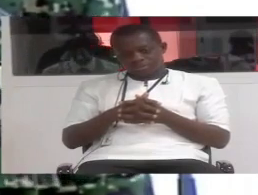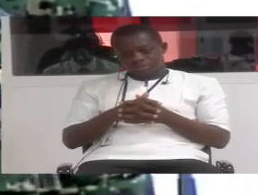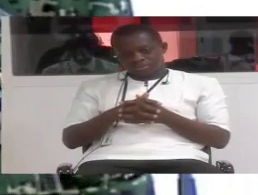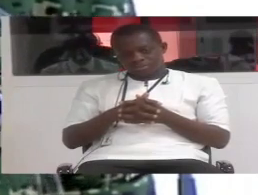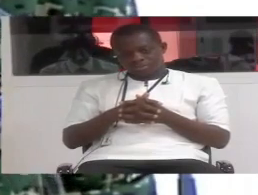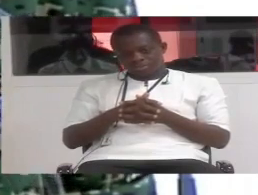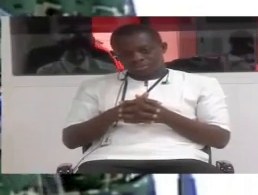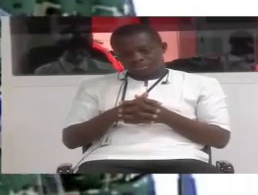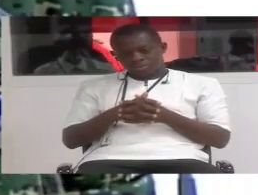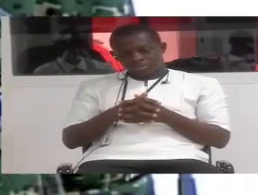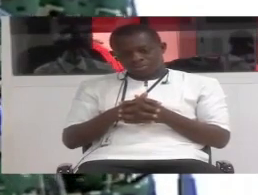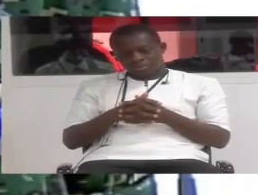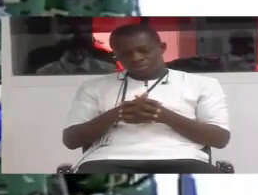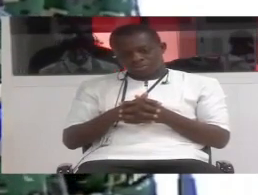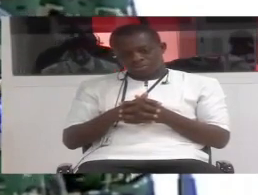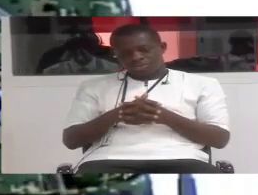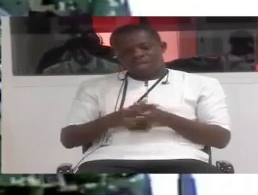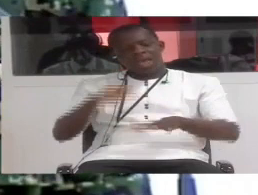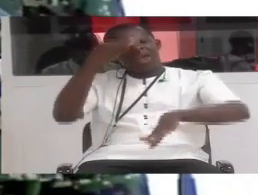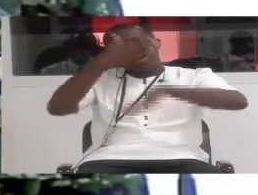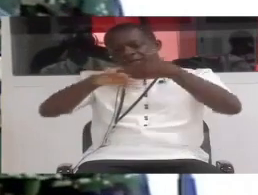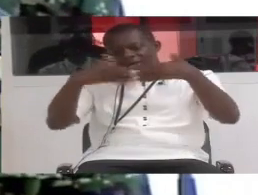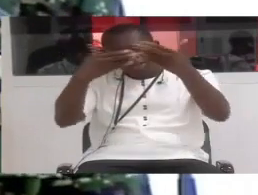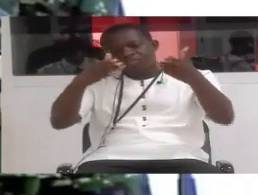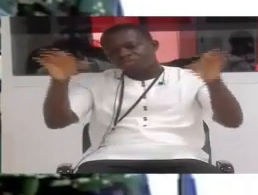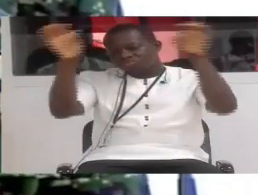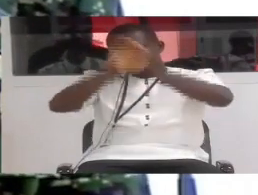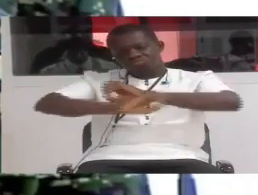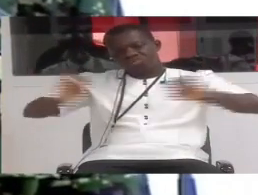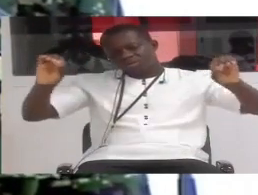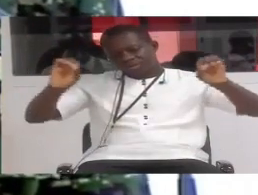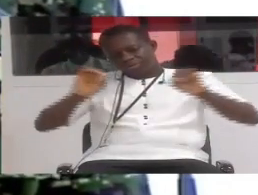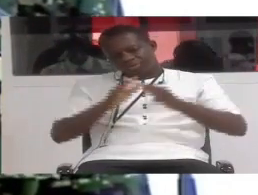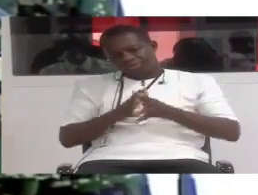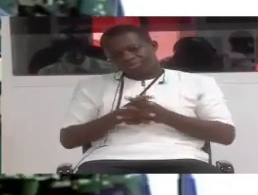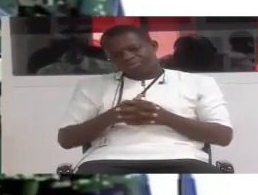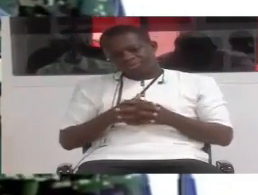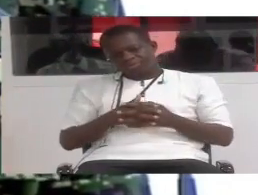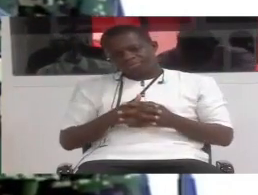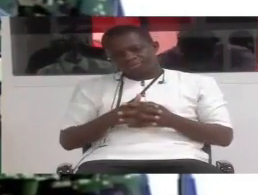nañ ko reey ndax yow jox nañ la doole bo xamne ma dara. They did not give me anything.